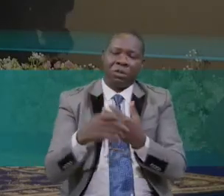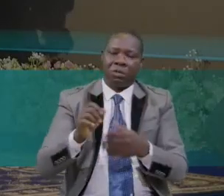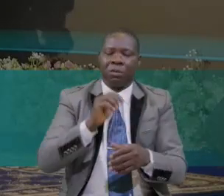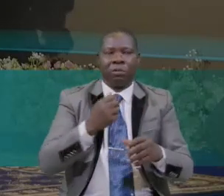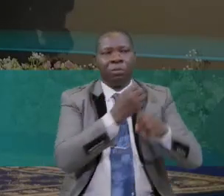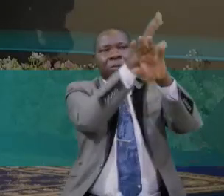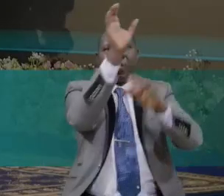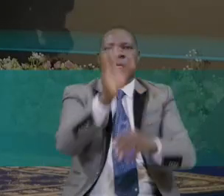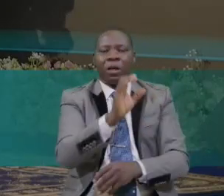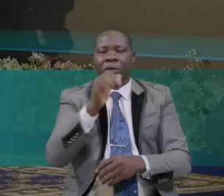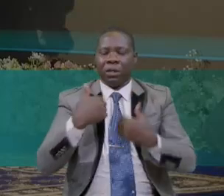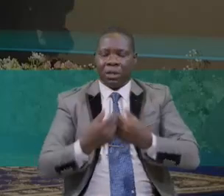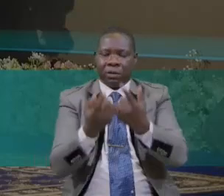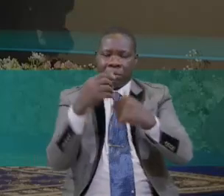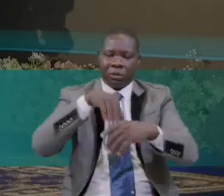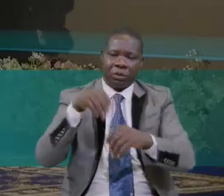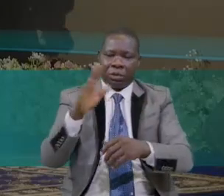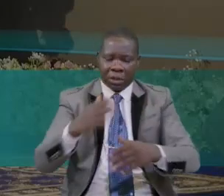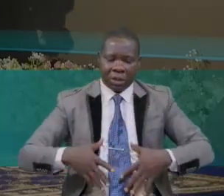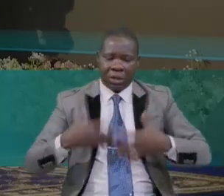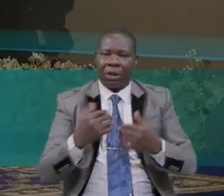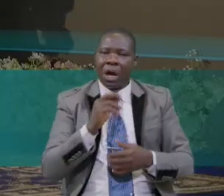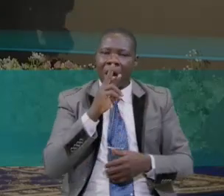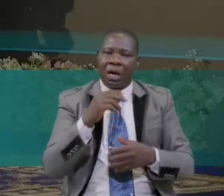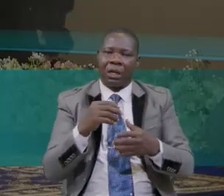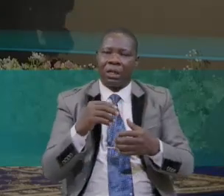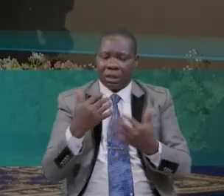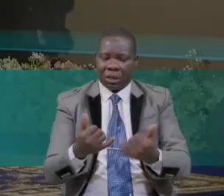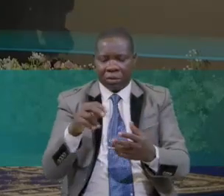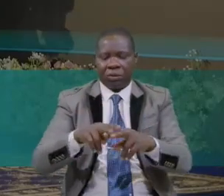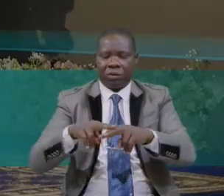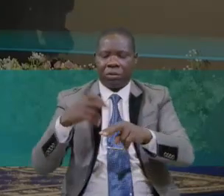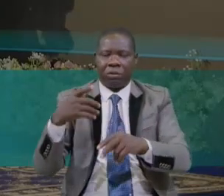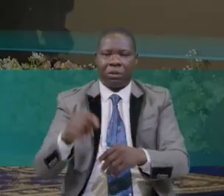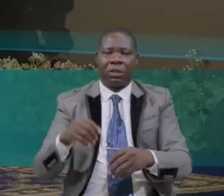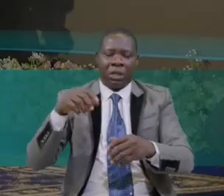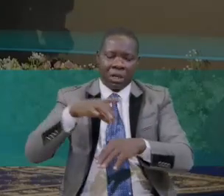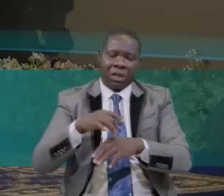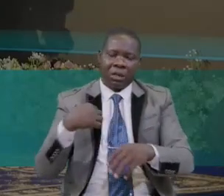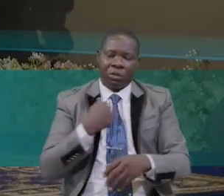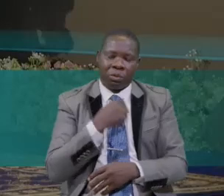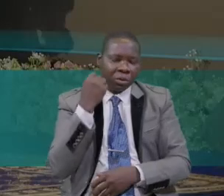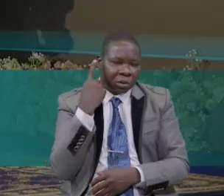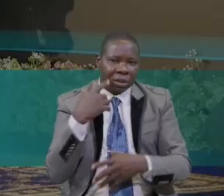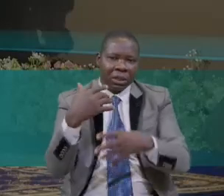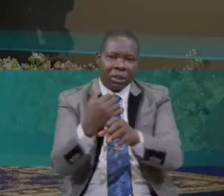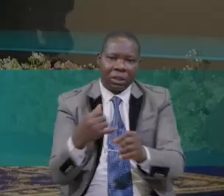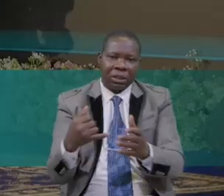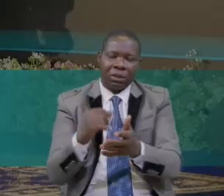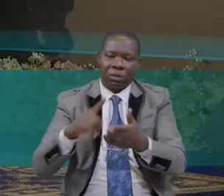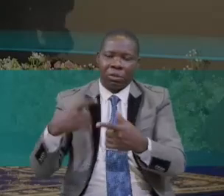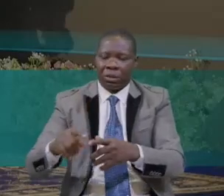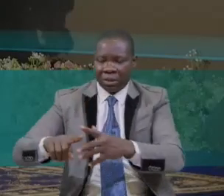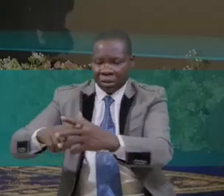lives. They are now salt of the earth. We understand. Take it to the source of every